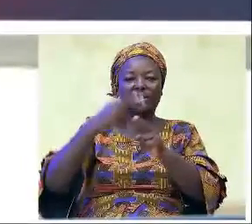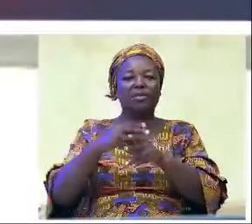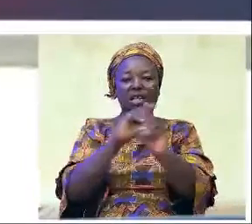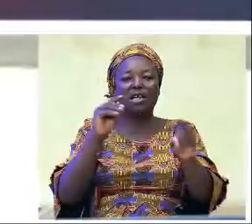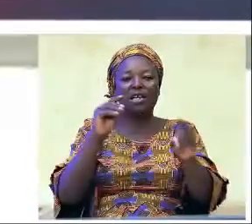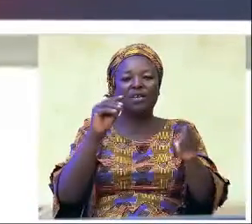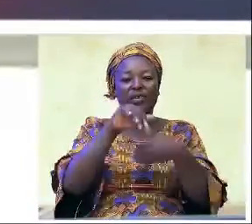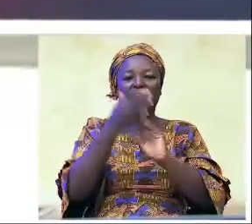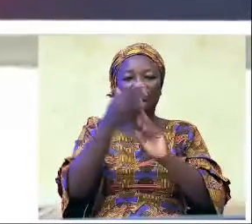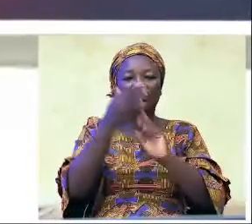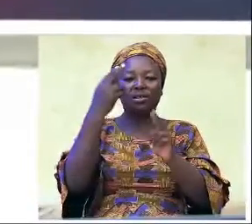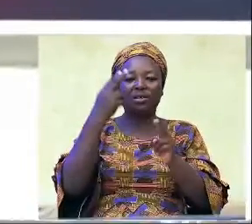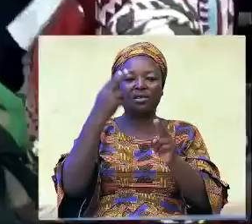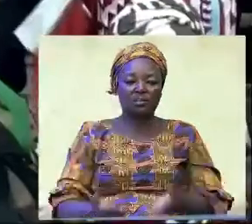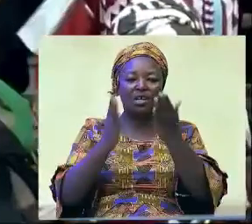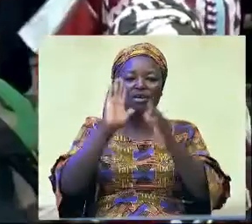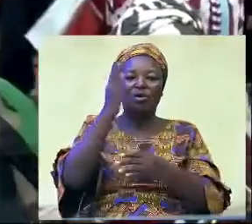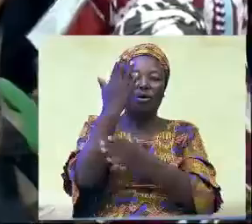Healing.